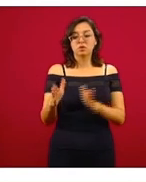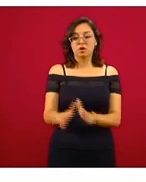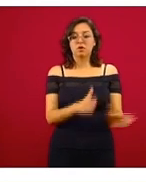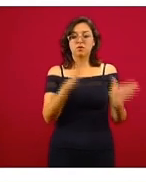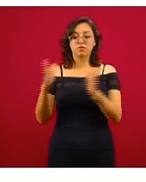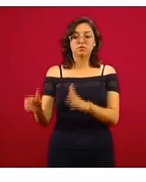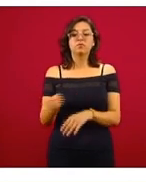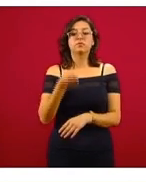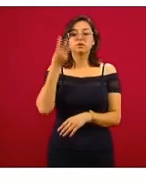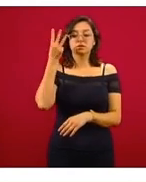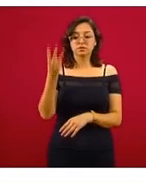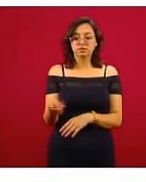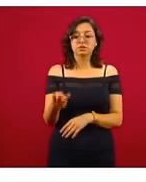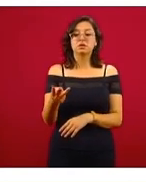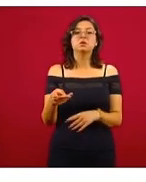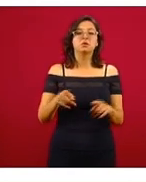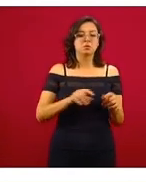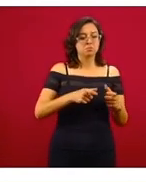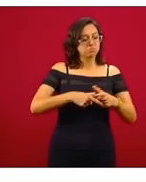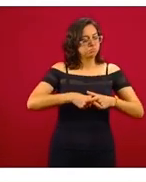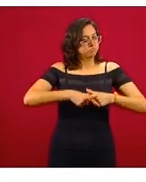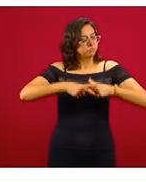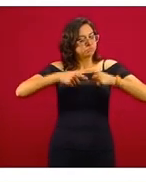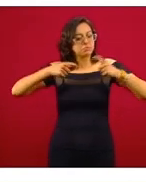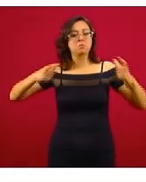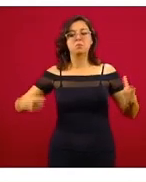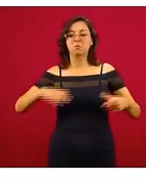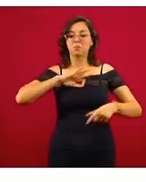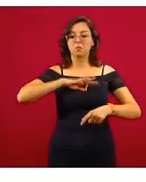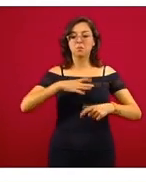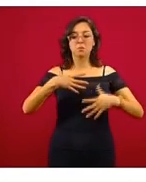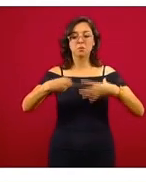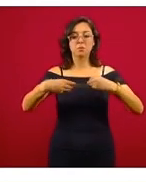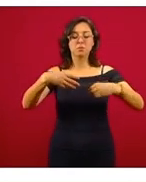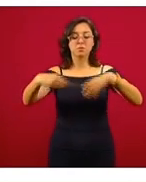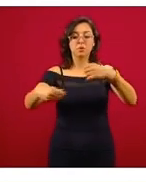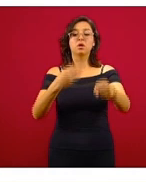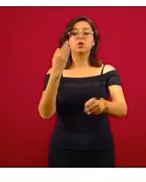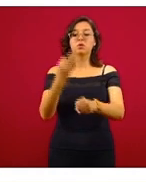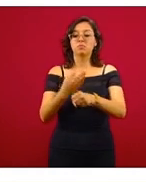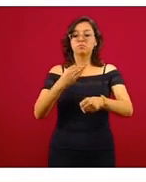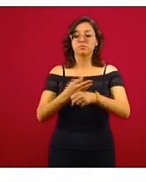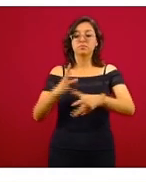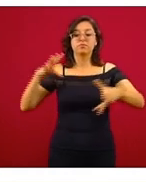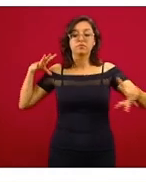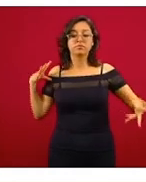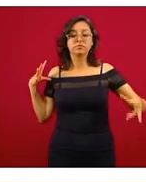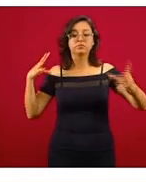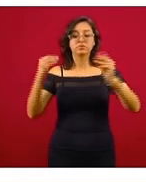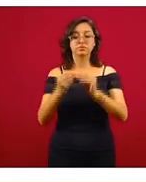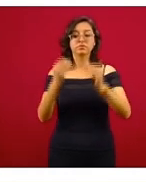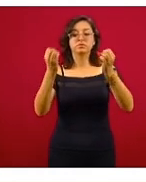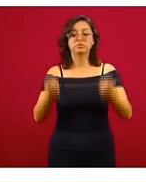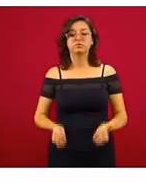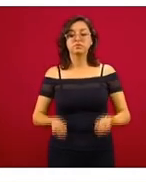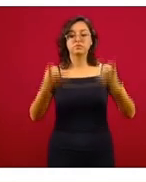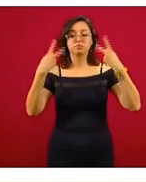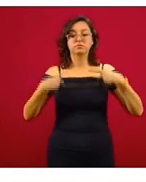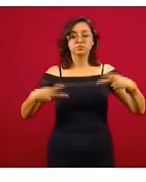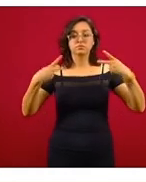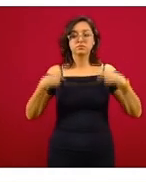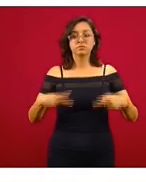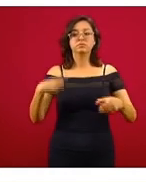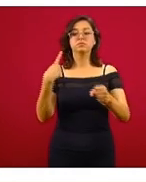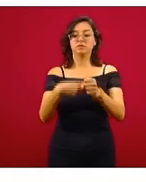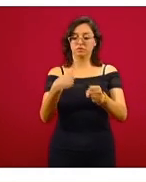nationwide. We are currently in phase 3, which is the increase phase, the phase in